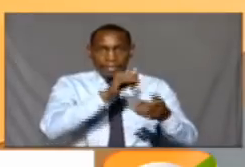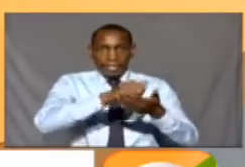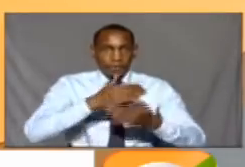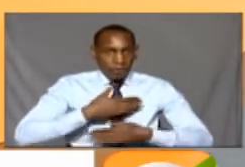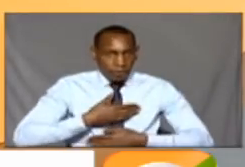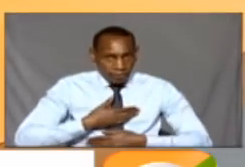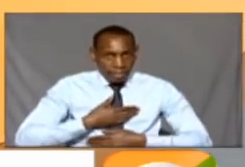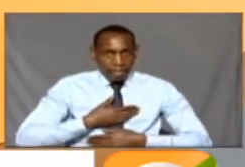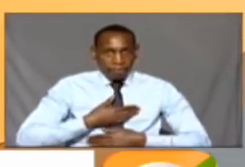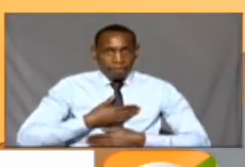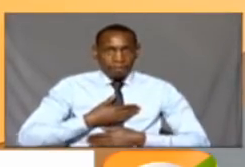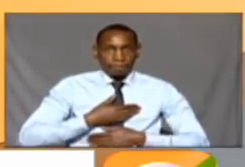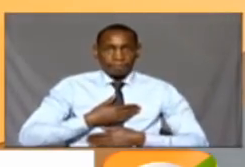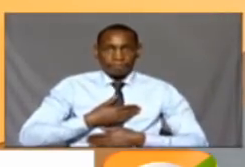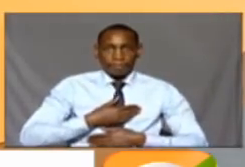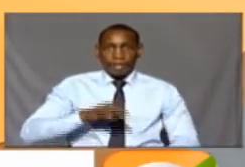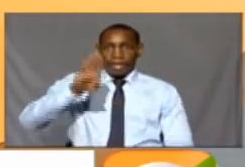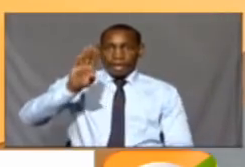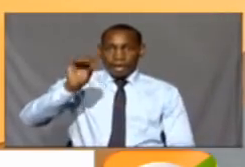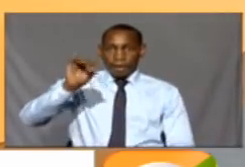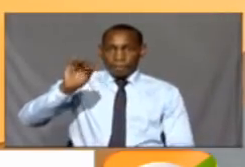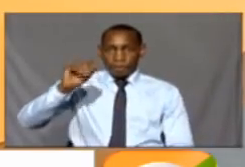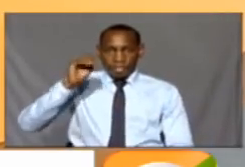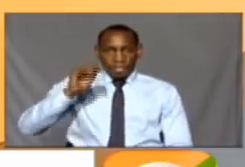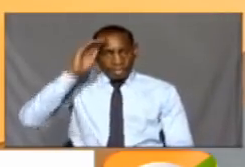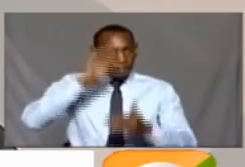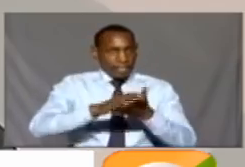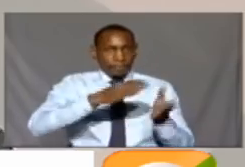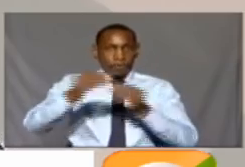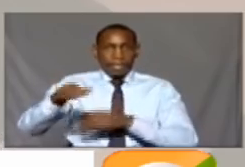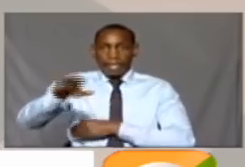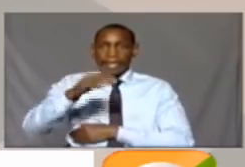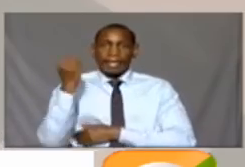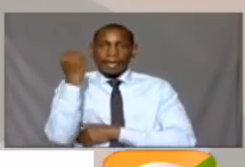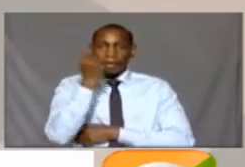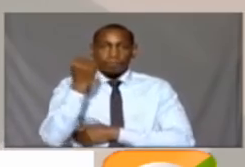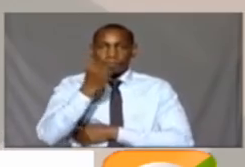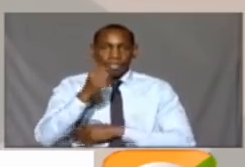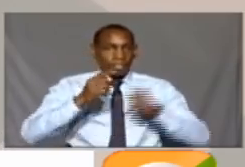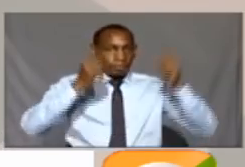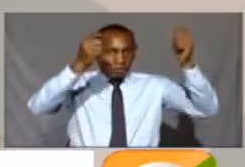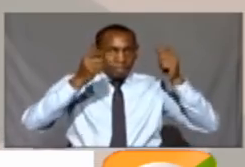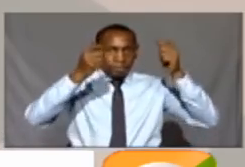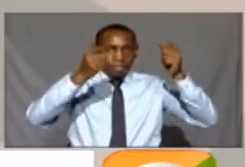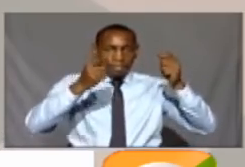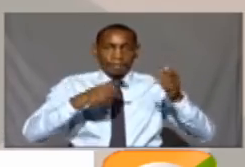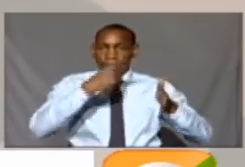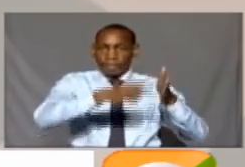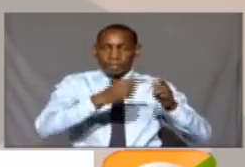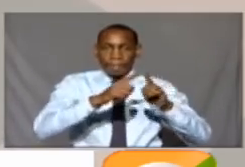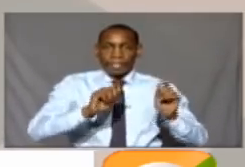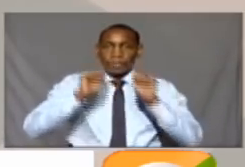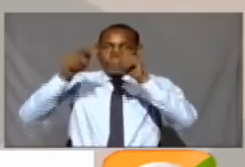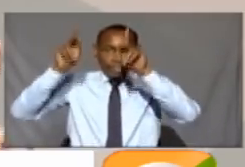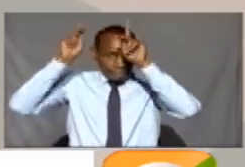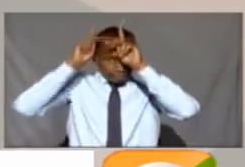who believed you were headed elsewhere. You were headed to lead some sort of protest in Mumias for the ailing sugar factory, but instead you went for that rally. And he and